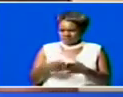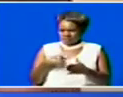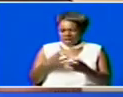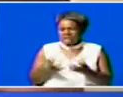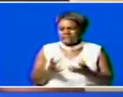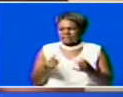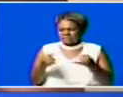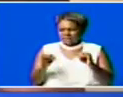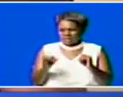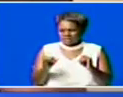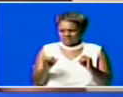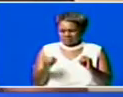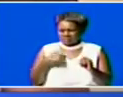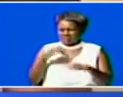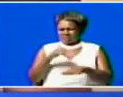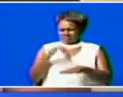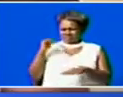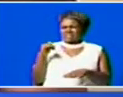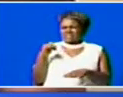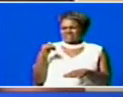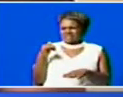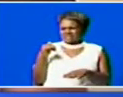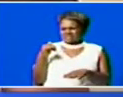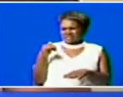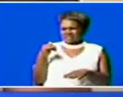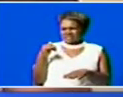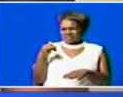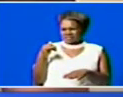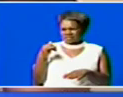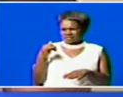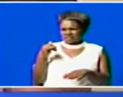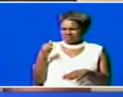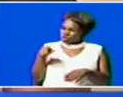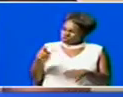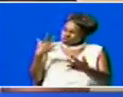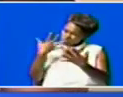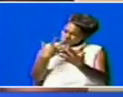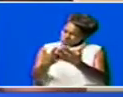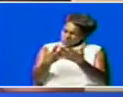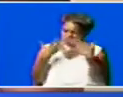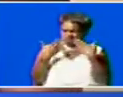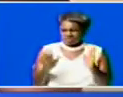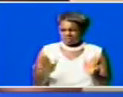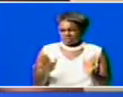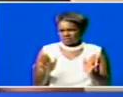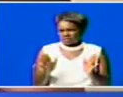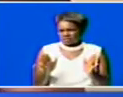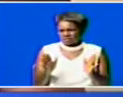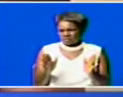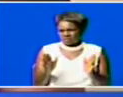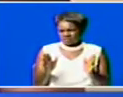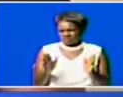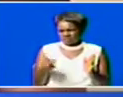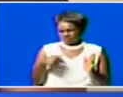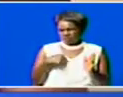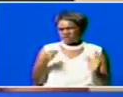that, I think that's when it hit me. Evelyn, you're actually in prison. They even feel